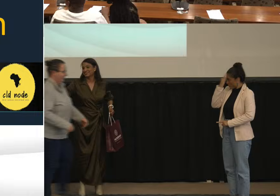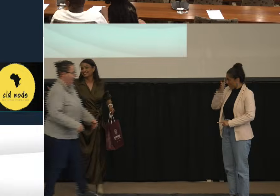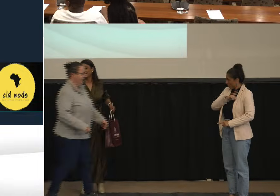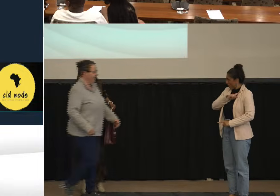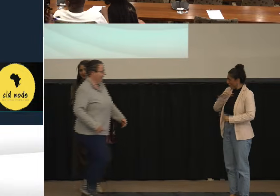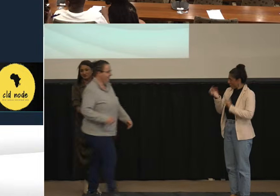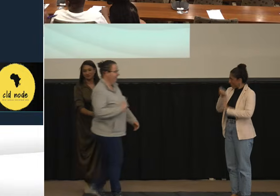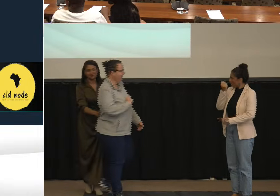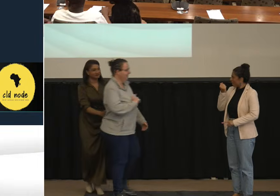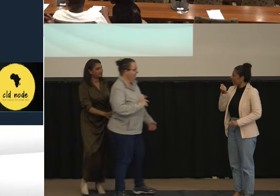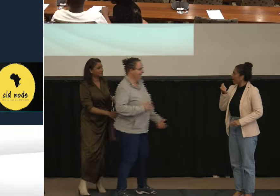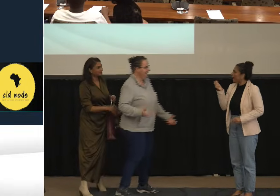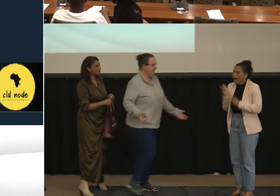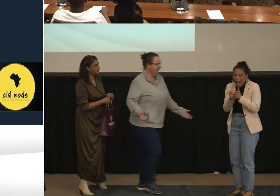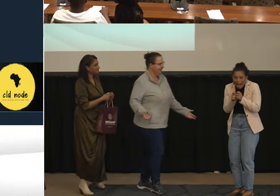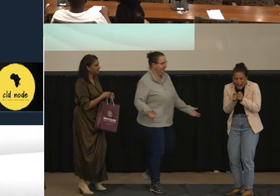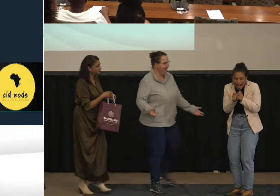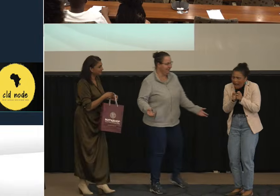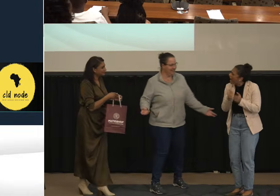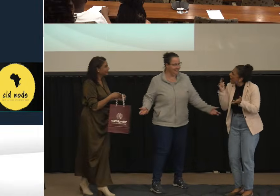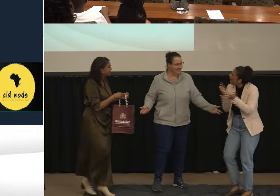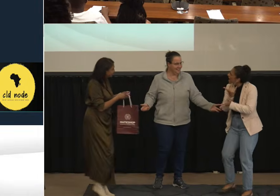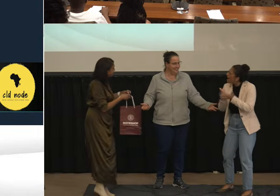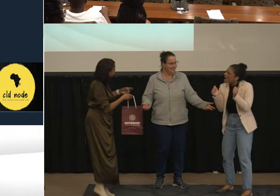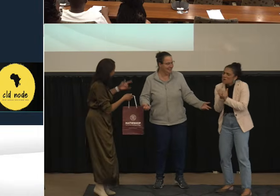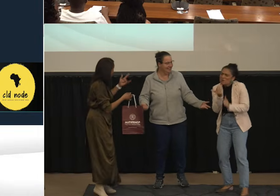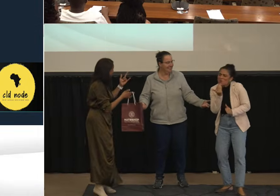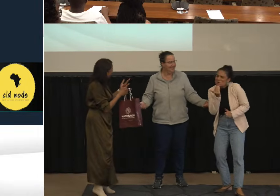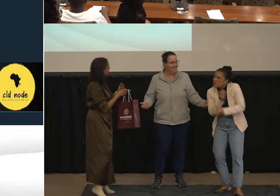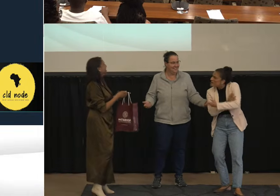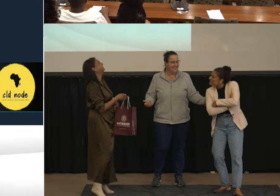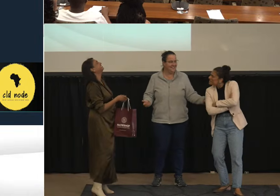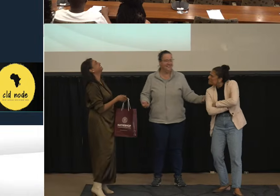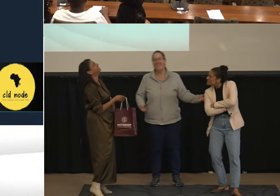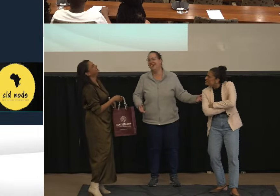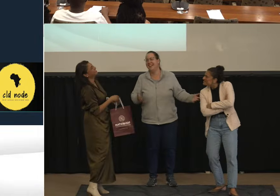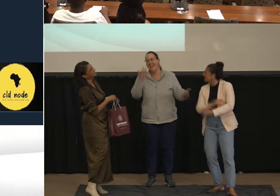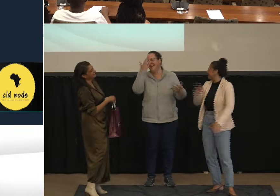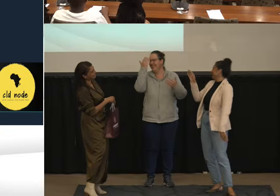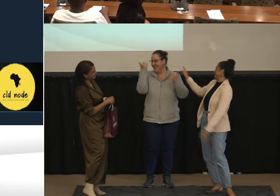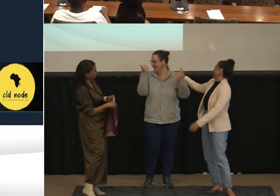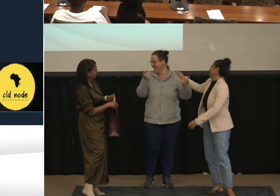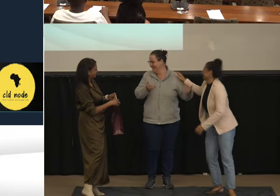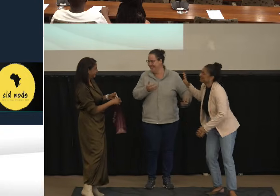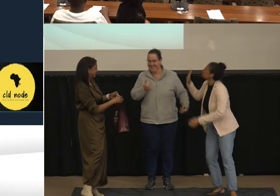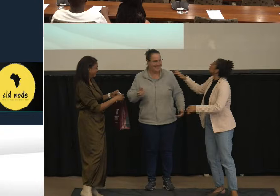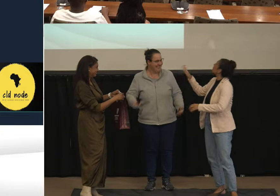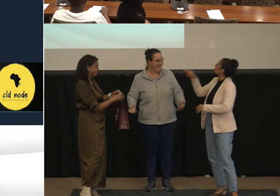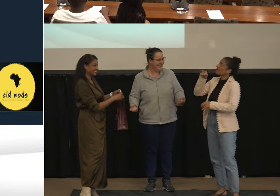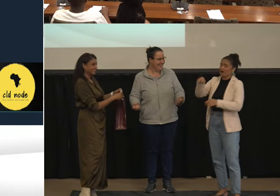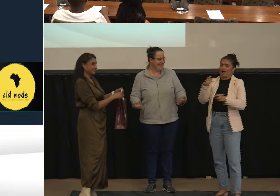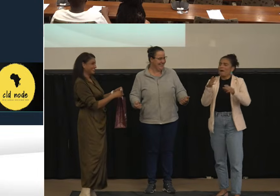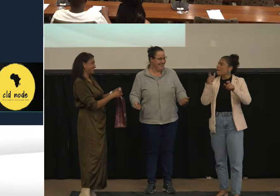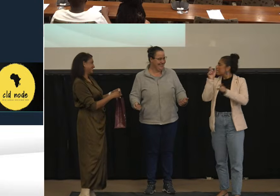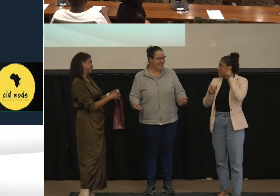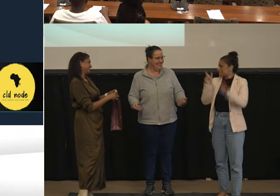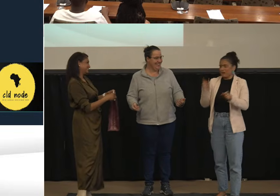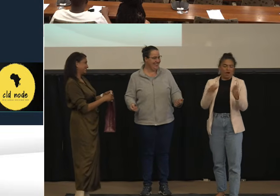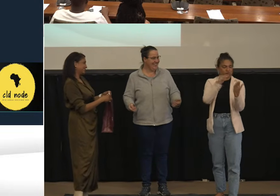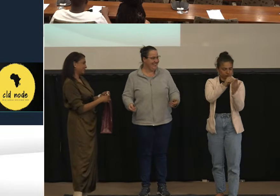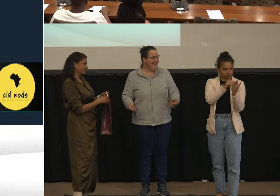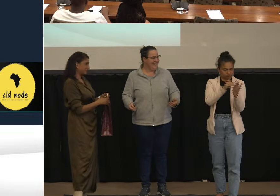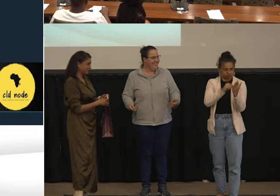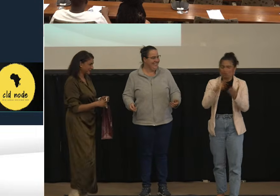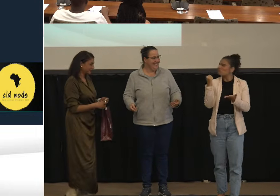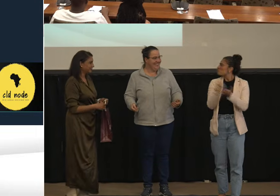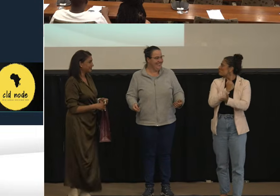Do you know why you received a present today? No, I don't. You've been chatting and looking elsewhere. You didn't focus.